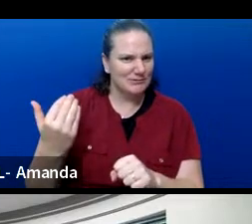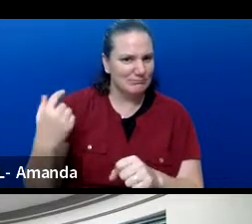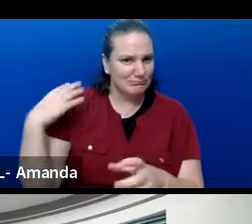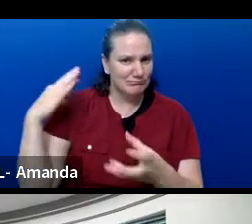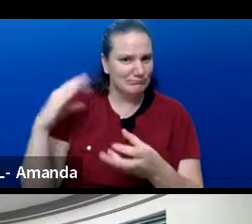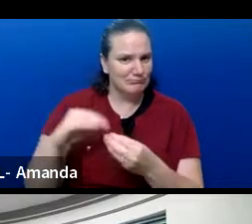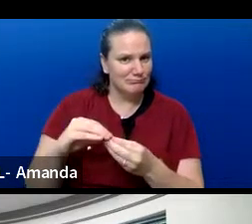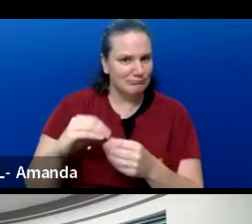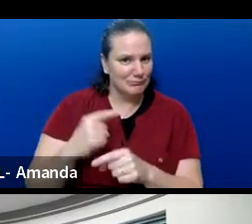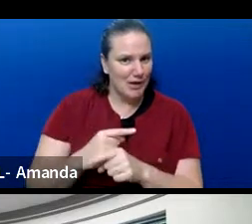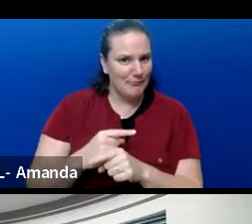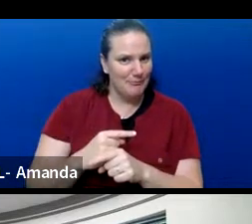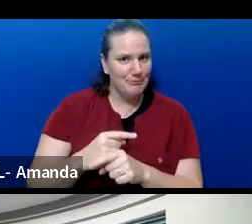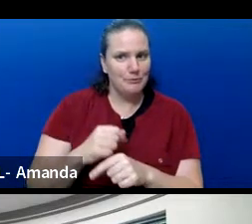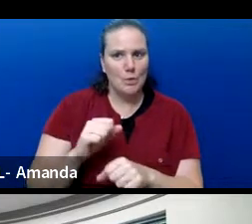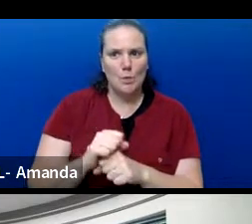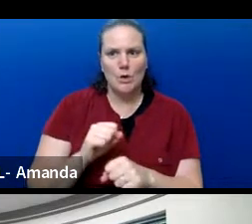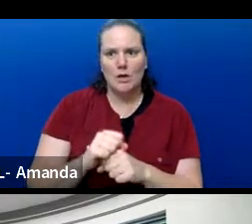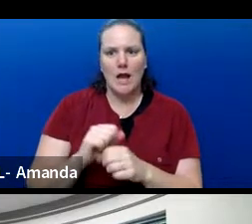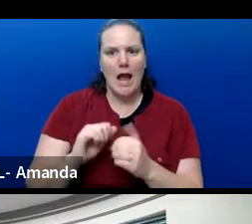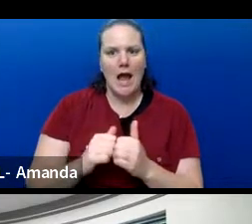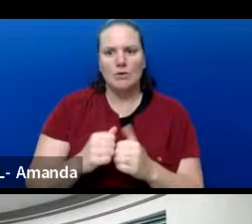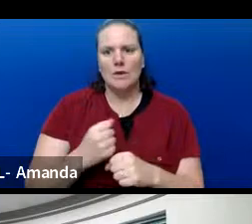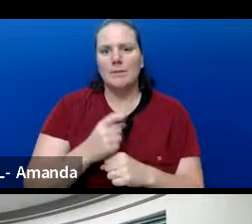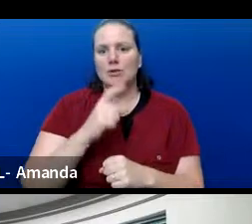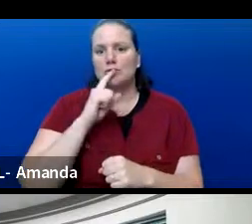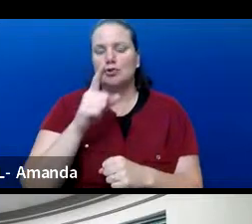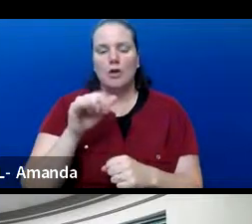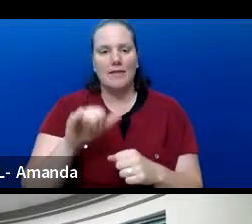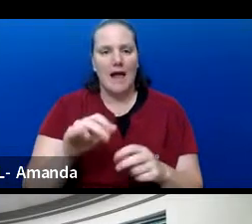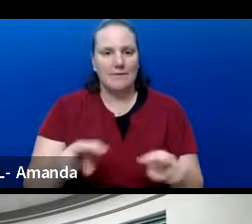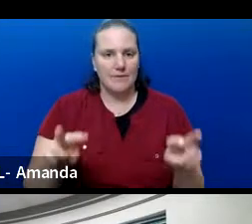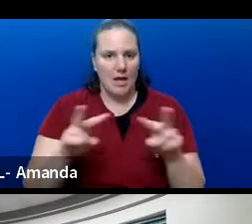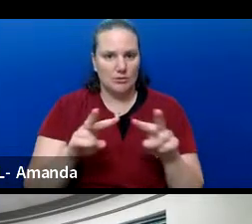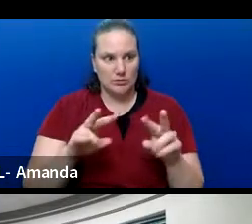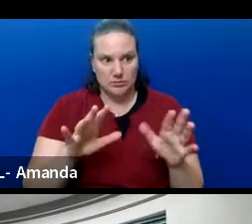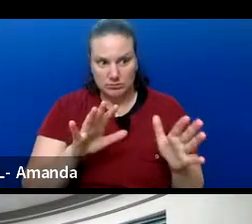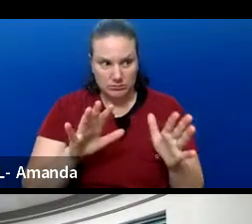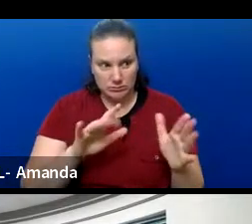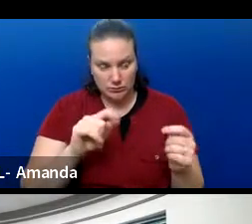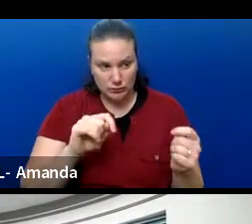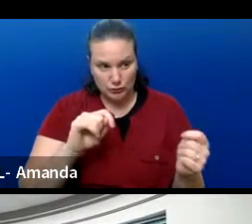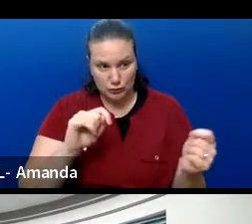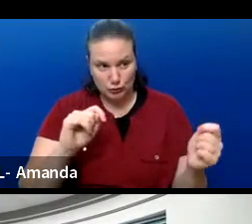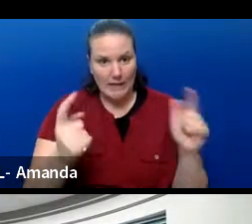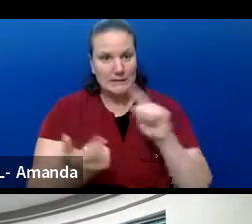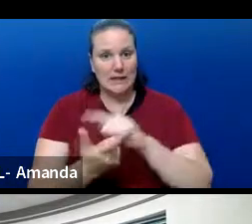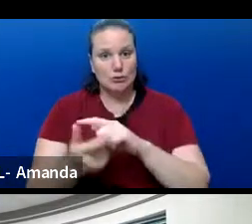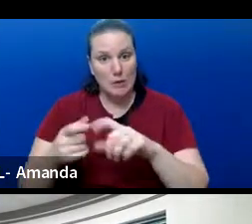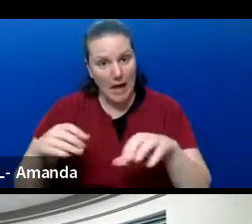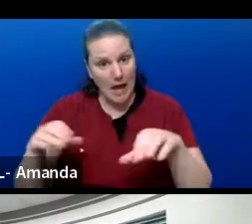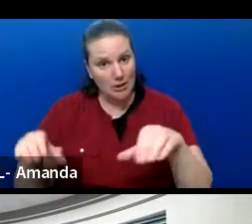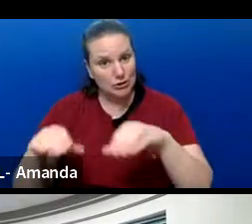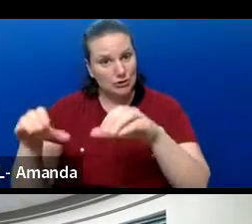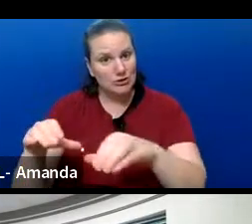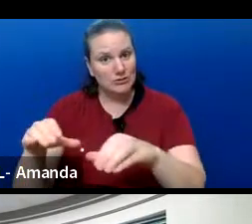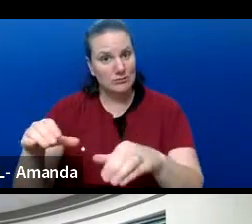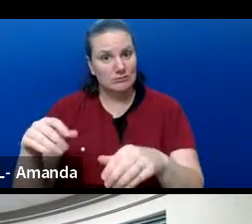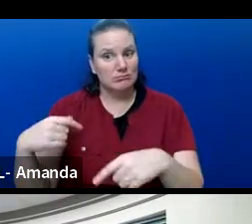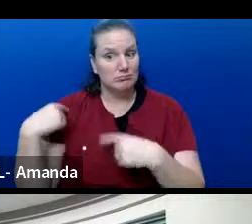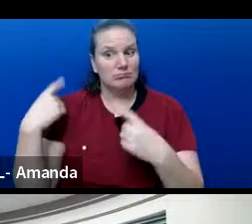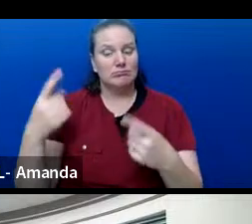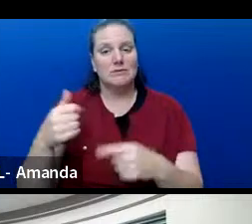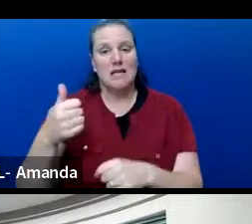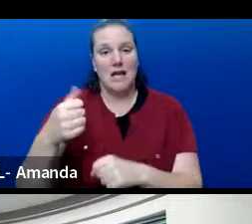And how do we assure that those values actually translate into action consistently over the decade? And we don't